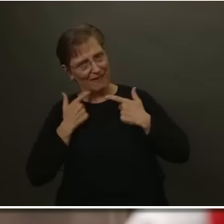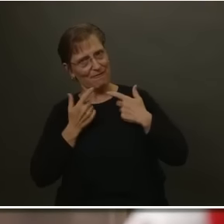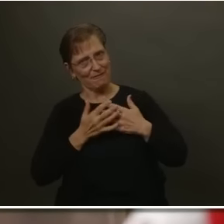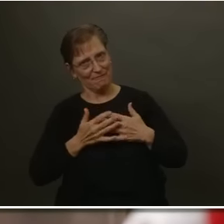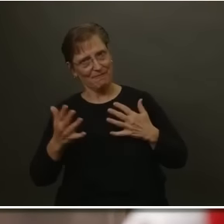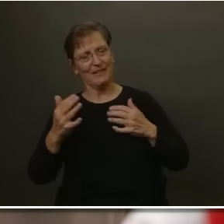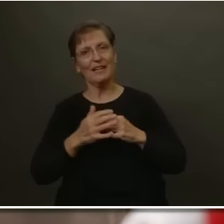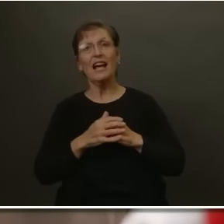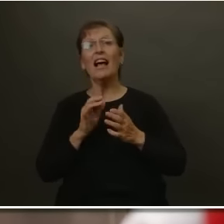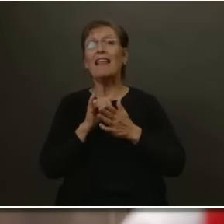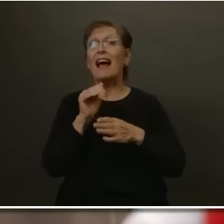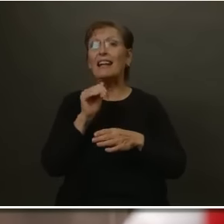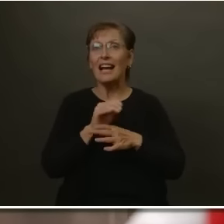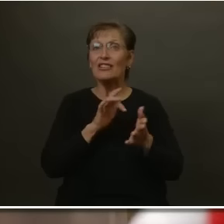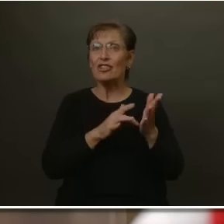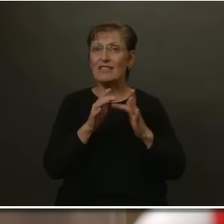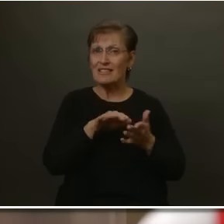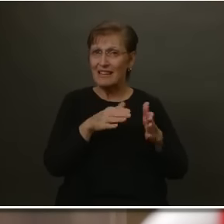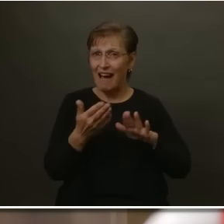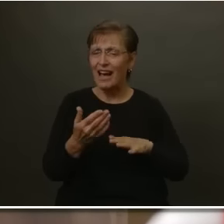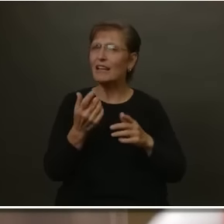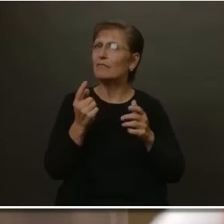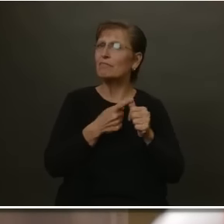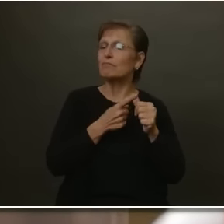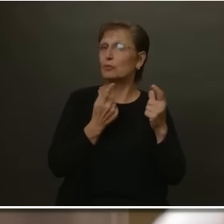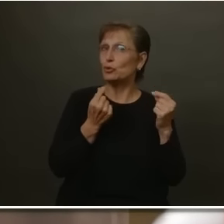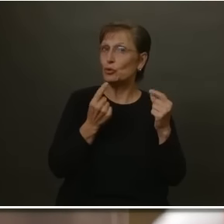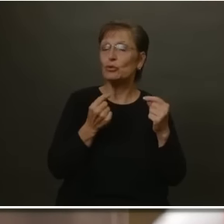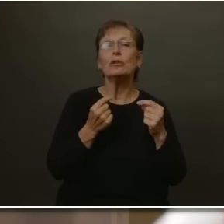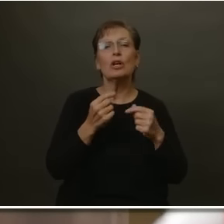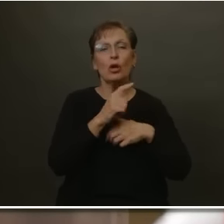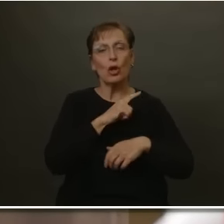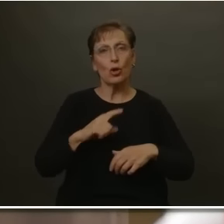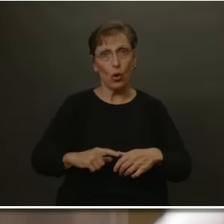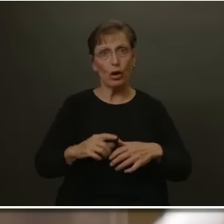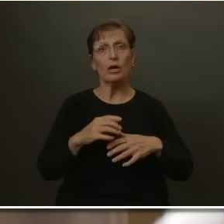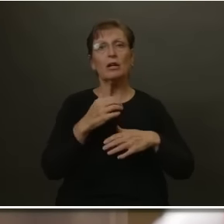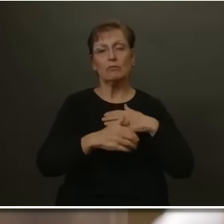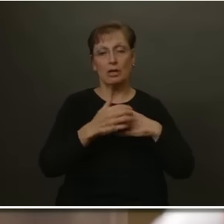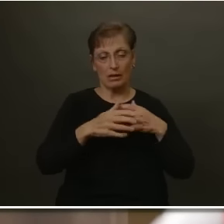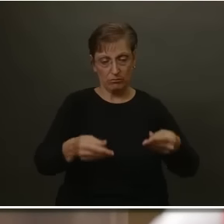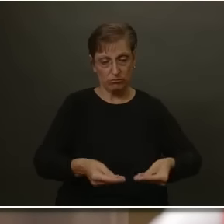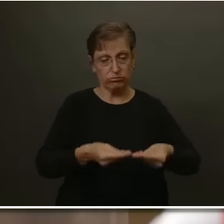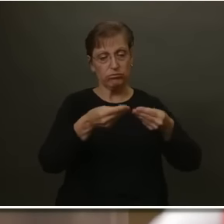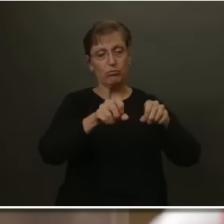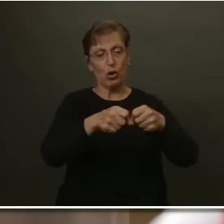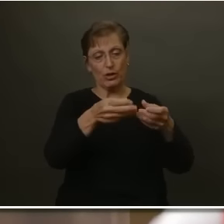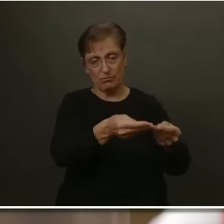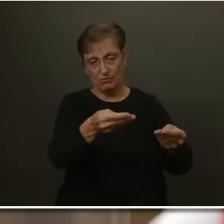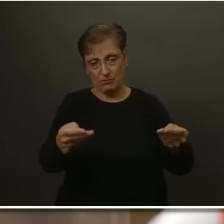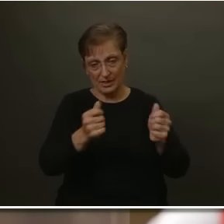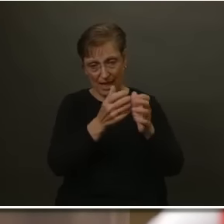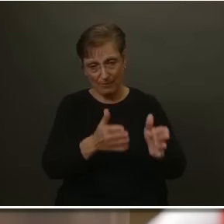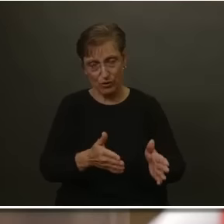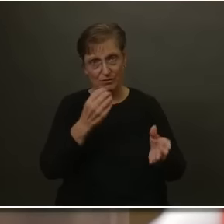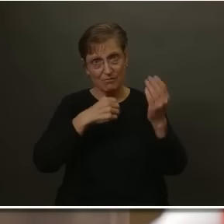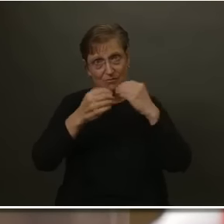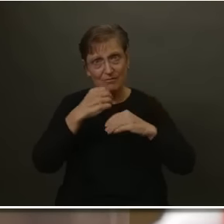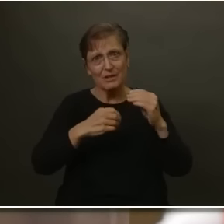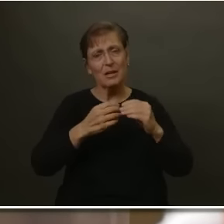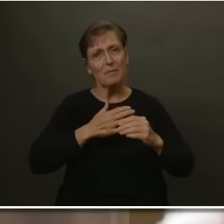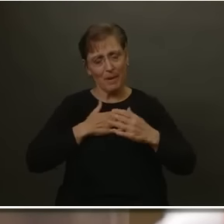us, our Lord Jesus Christ took bread, and when he had given thanks to you, he broke it and gave it to his disciples and said, "Take, eat.